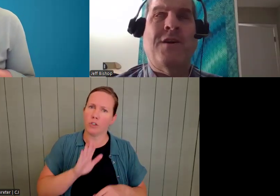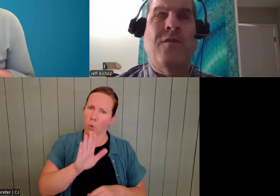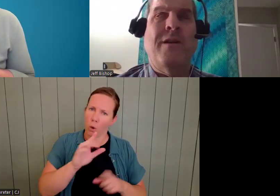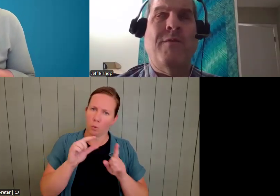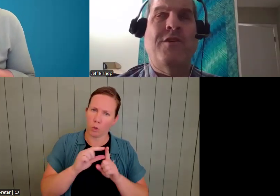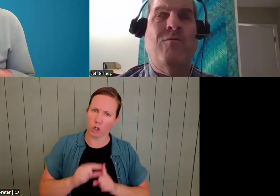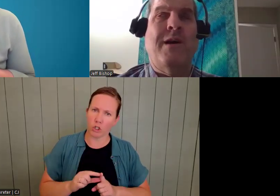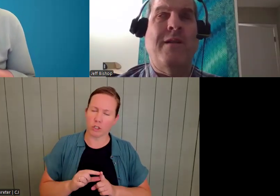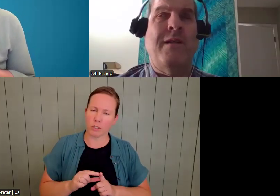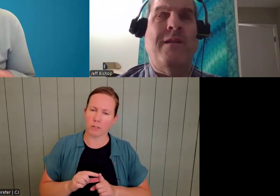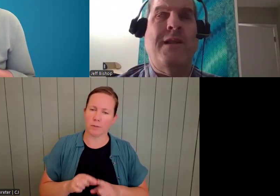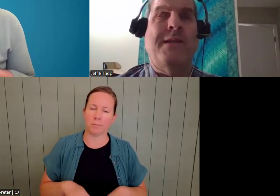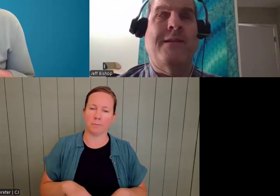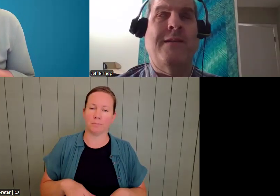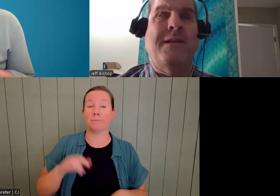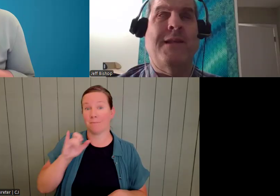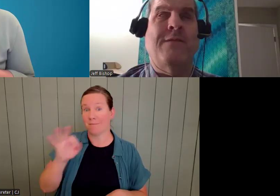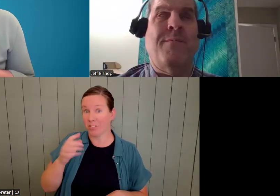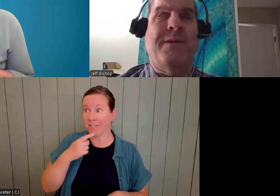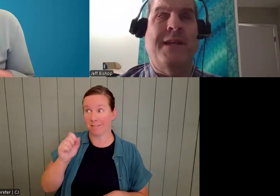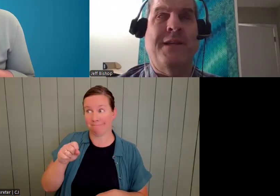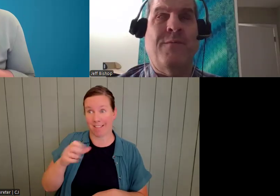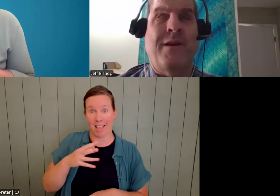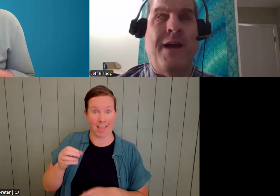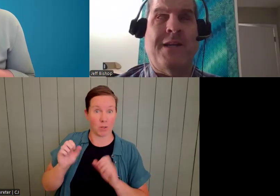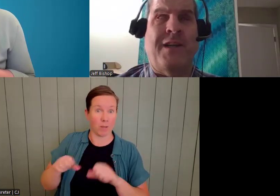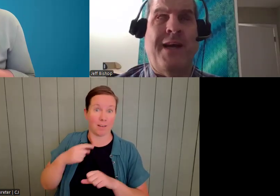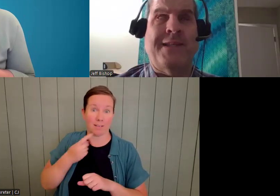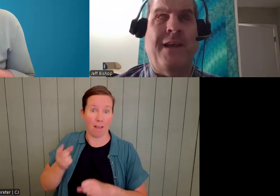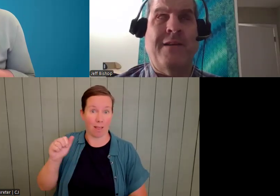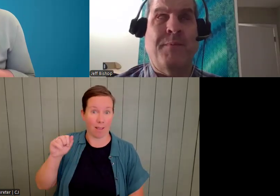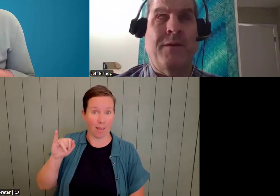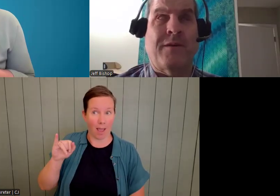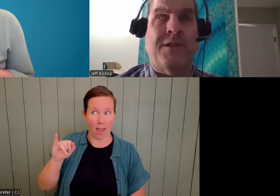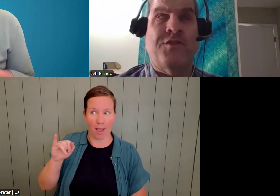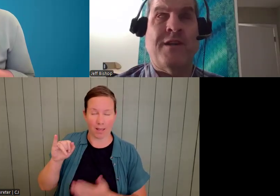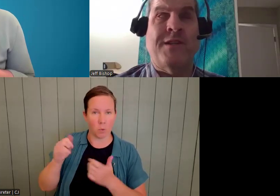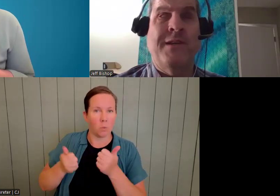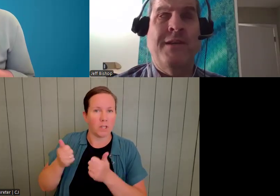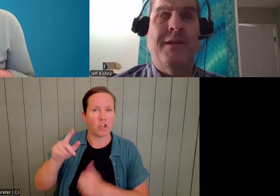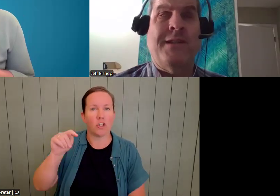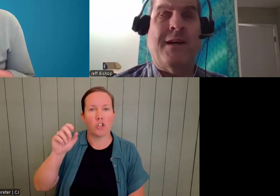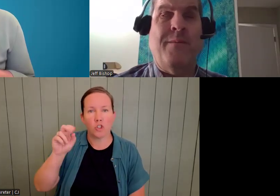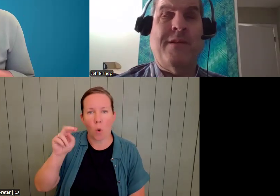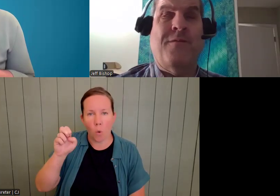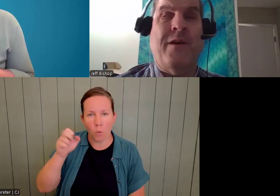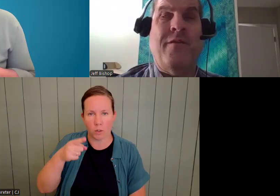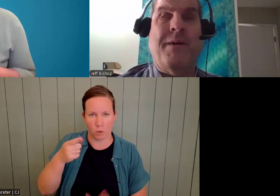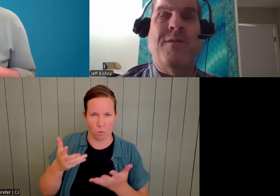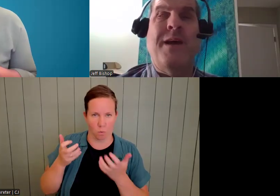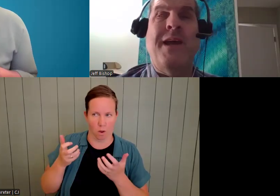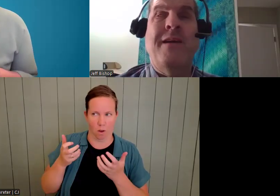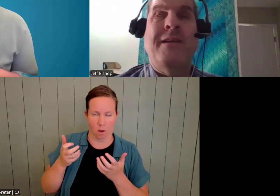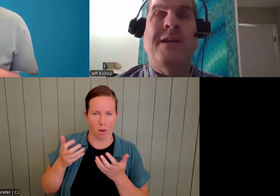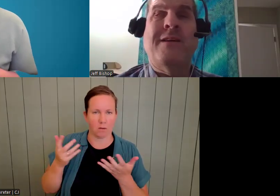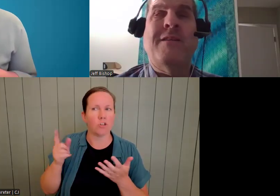the tone in which you want these things represented when you're actually asking it to build or construct documents for you. And by